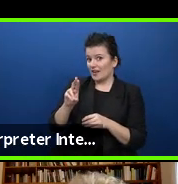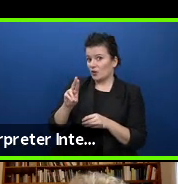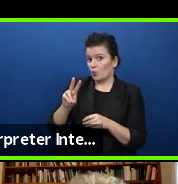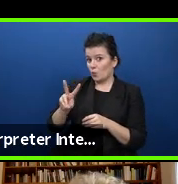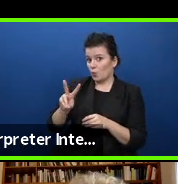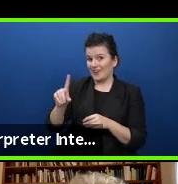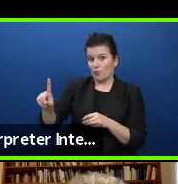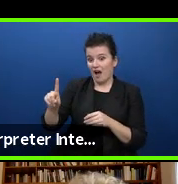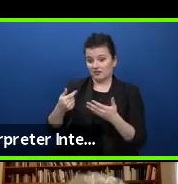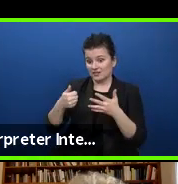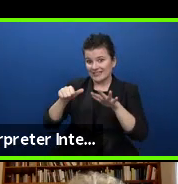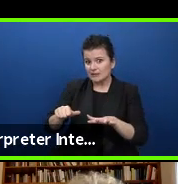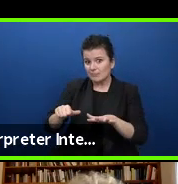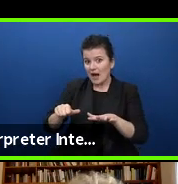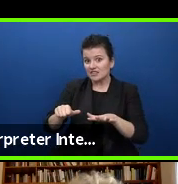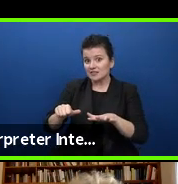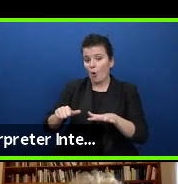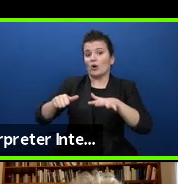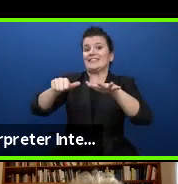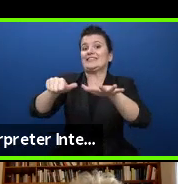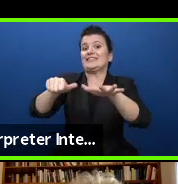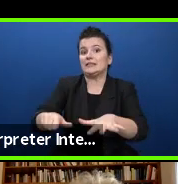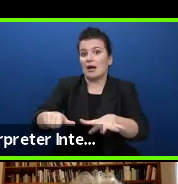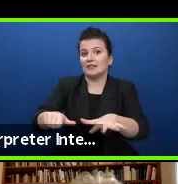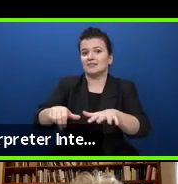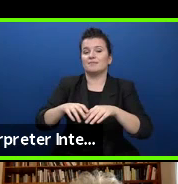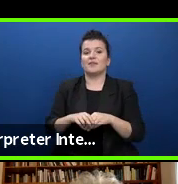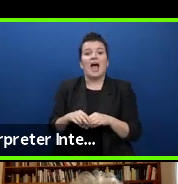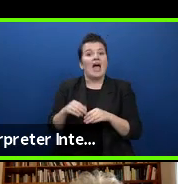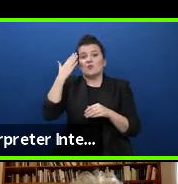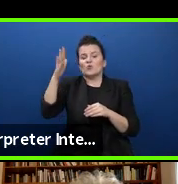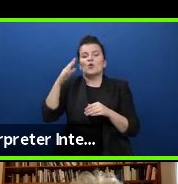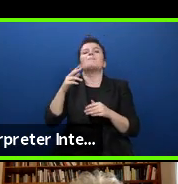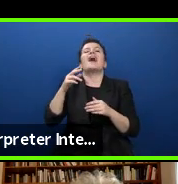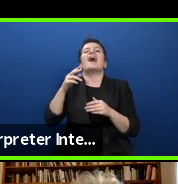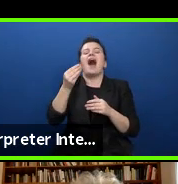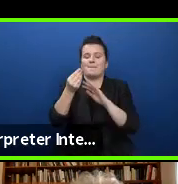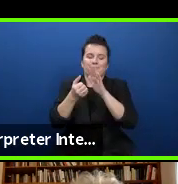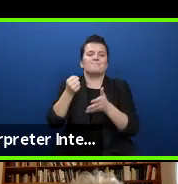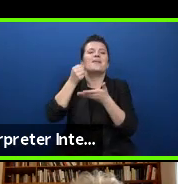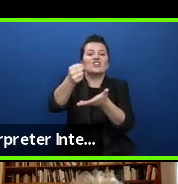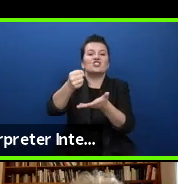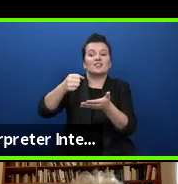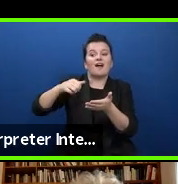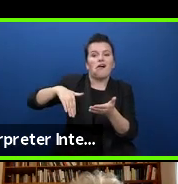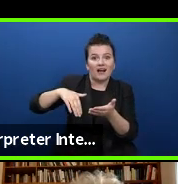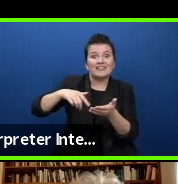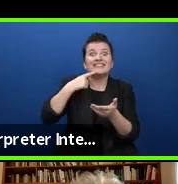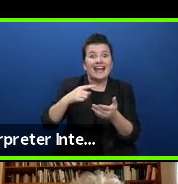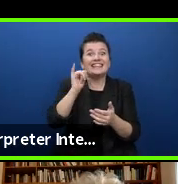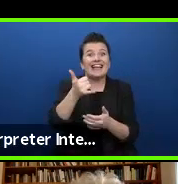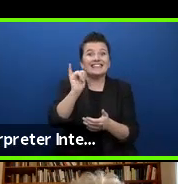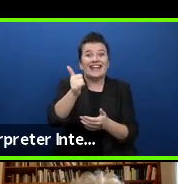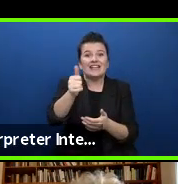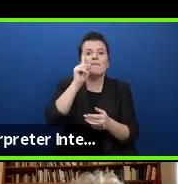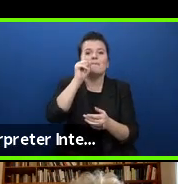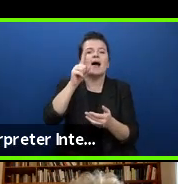because the budget is not yet approved, you know, it needs to I know, but you know, we are on our way,